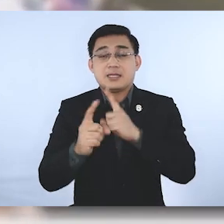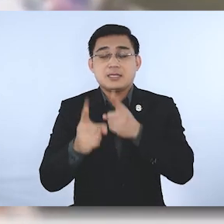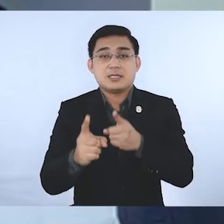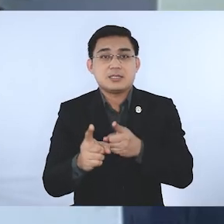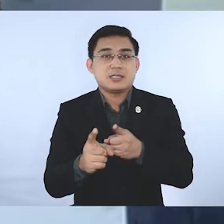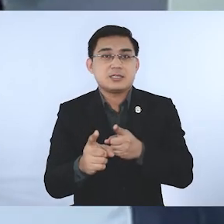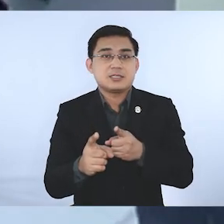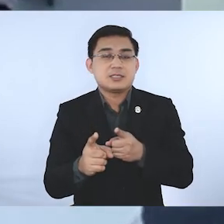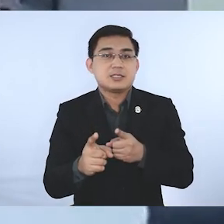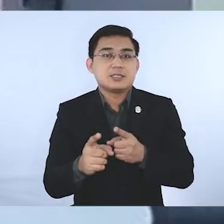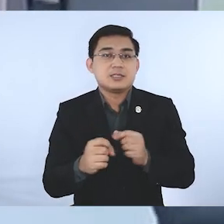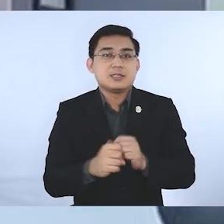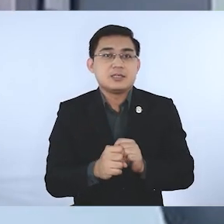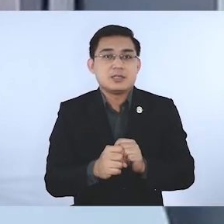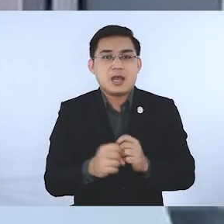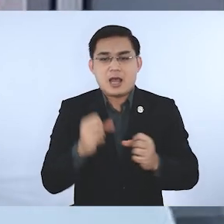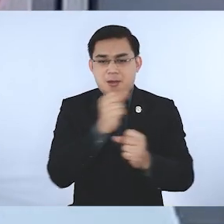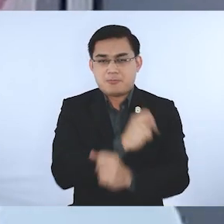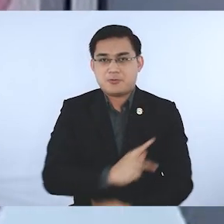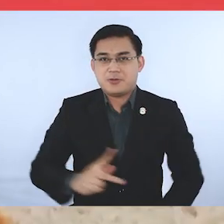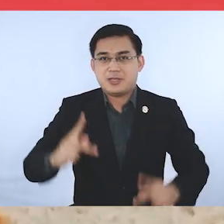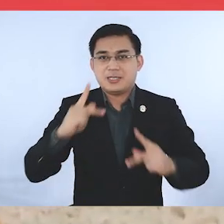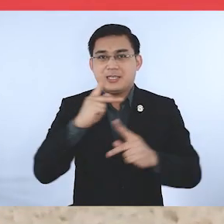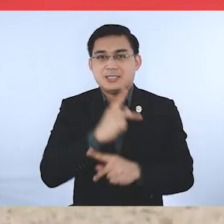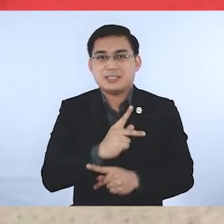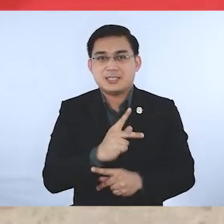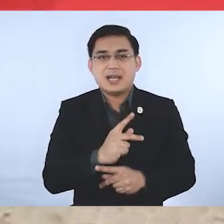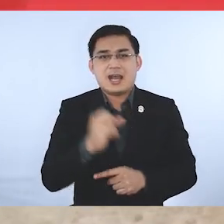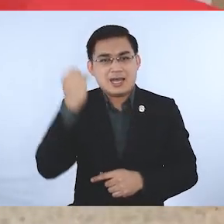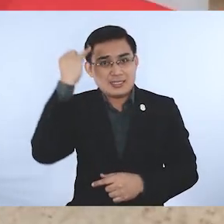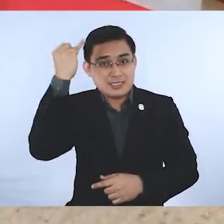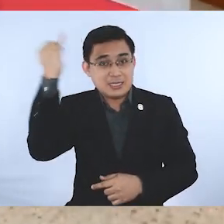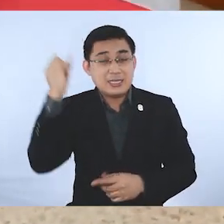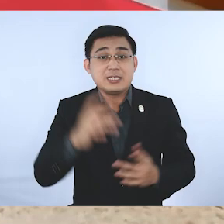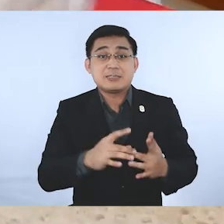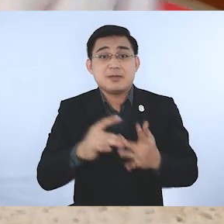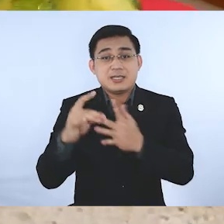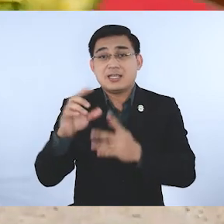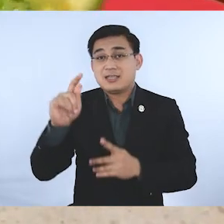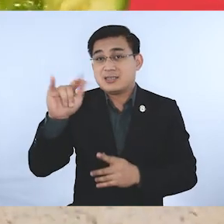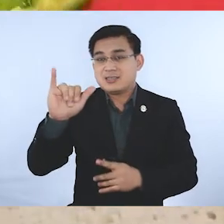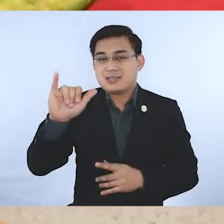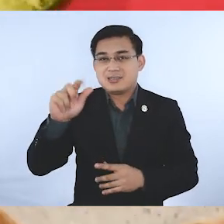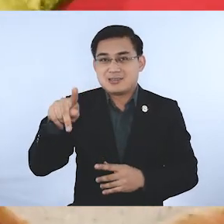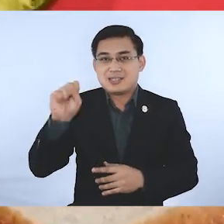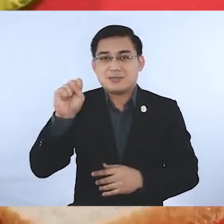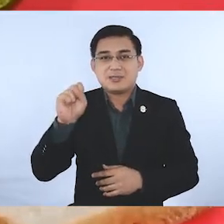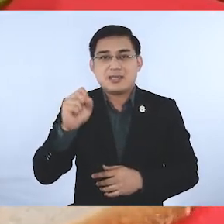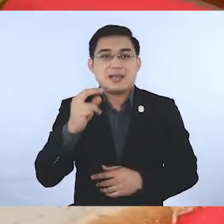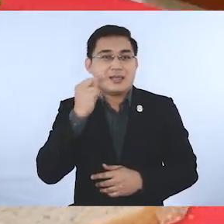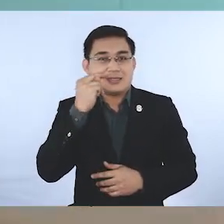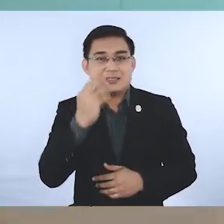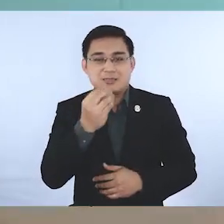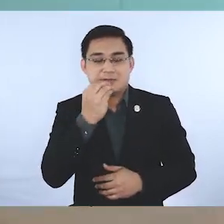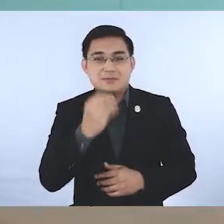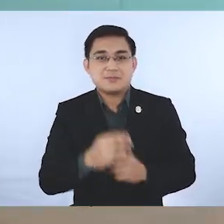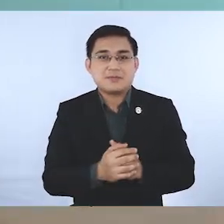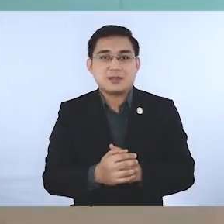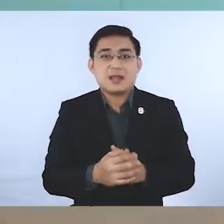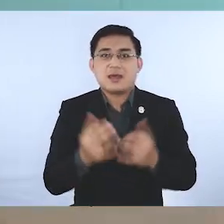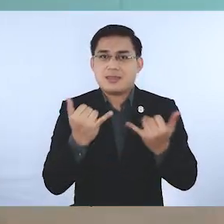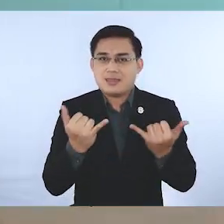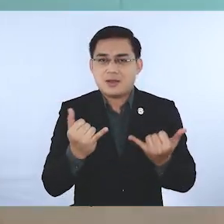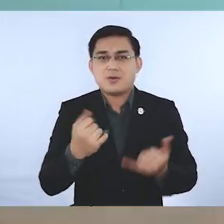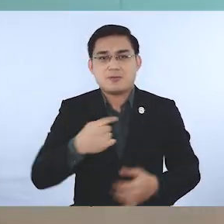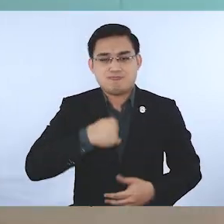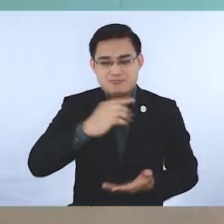and Luol Hati appreciated the recipe ideas and especially the tips for healthier meals. Today I learned that,